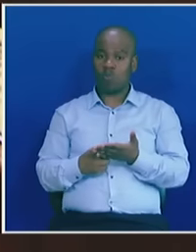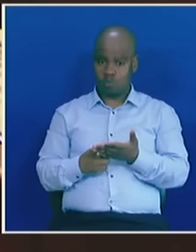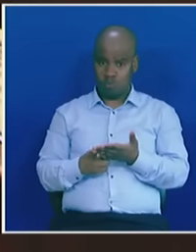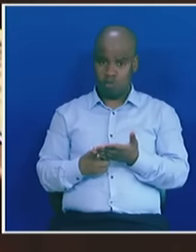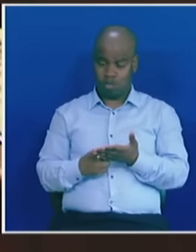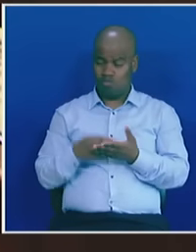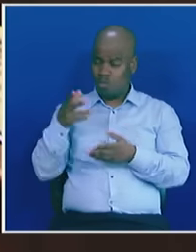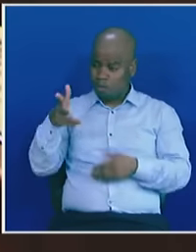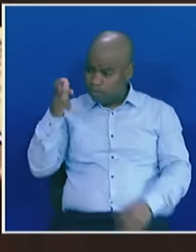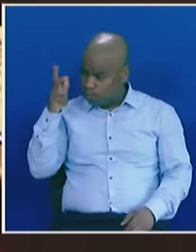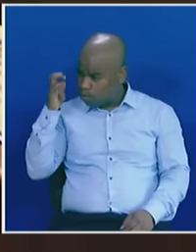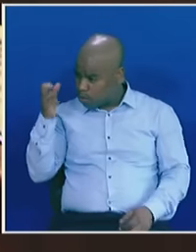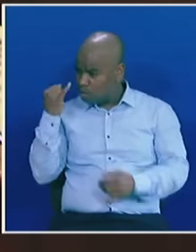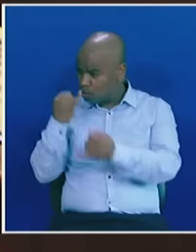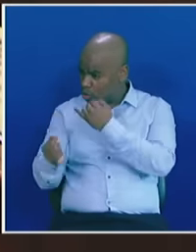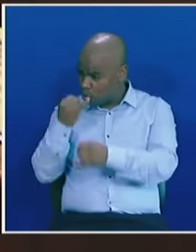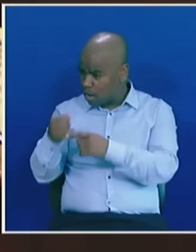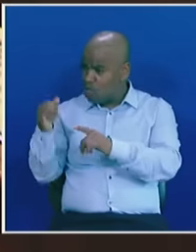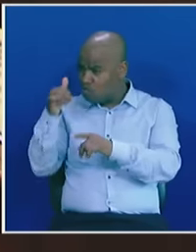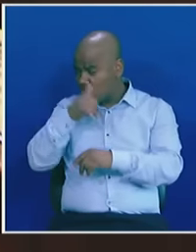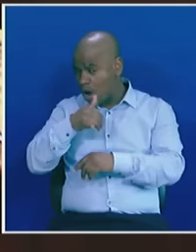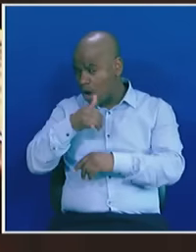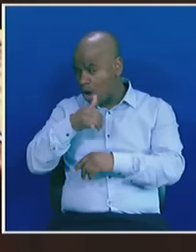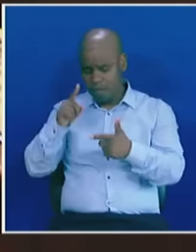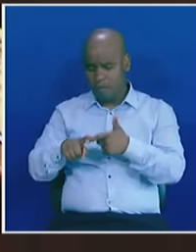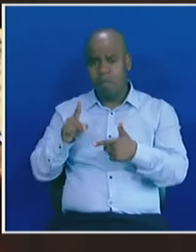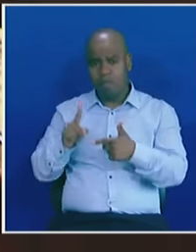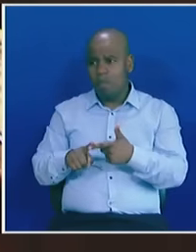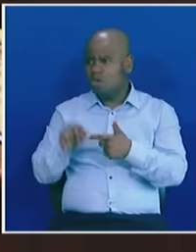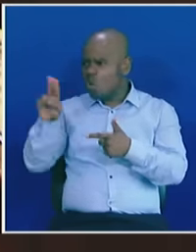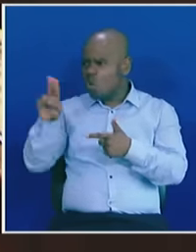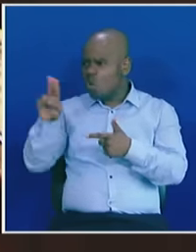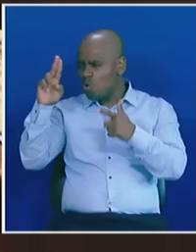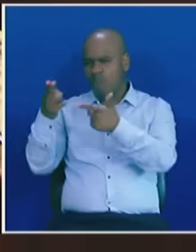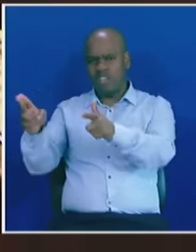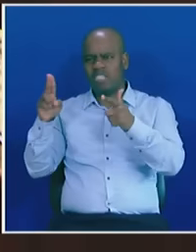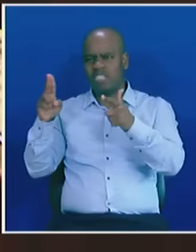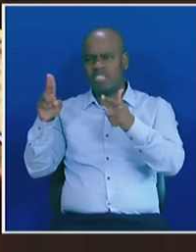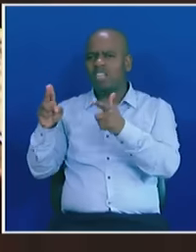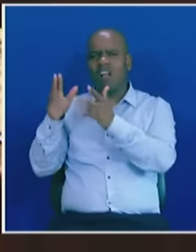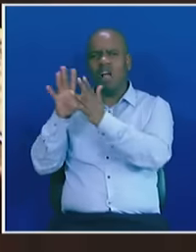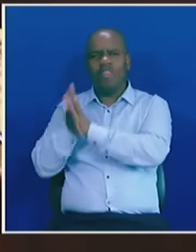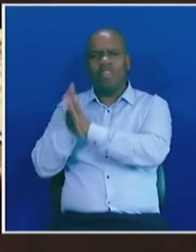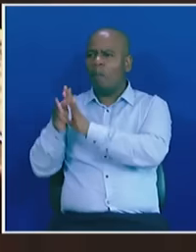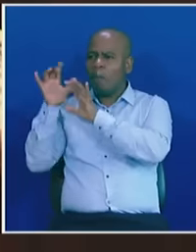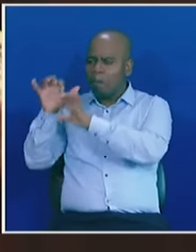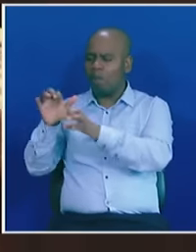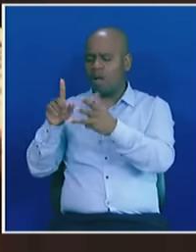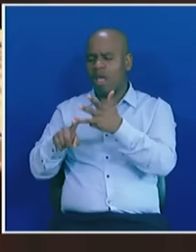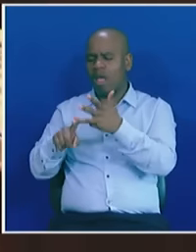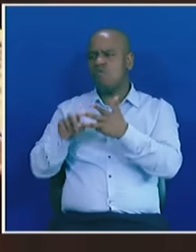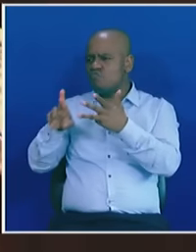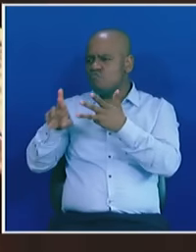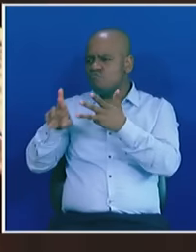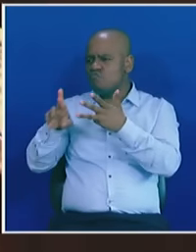in the country, and in particular, the recent Roots University demonstrations, rape, and sexual assault on